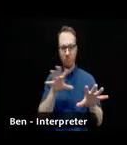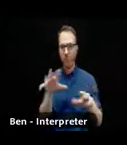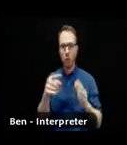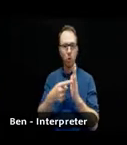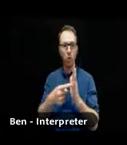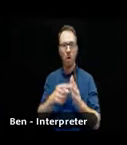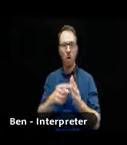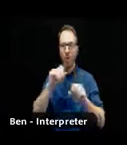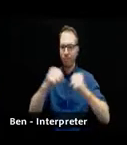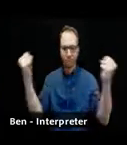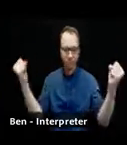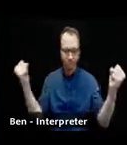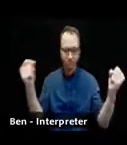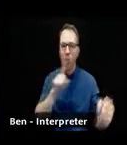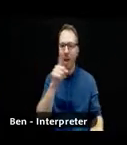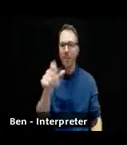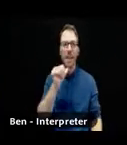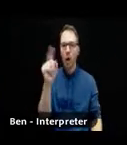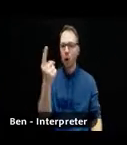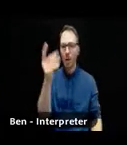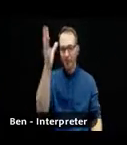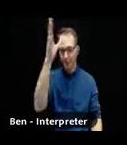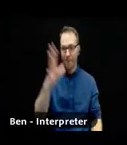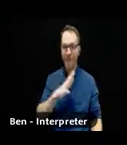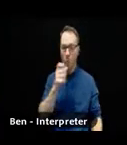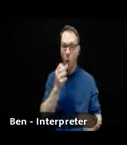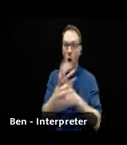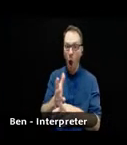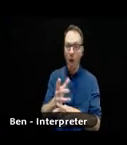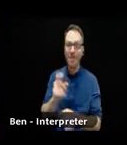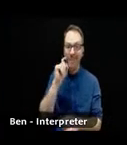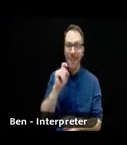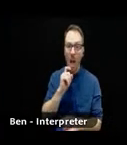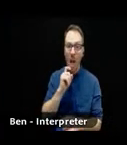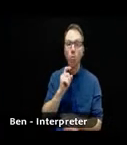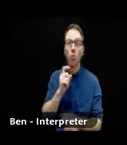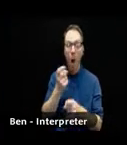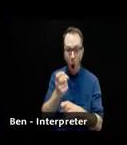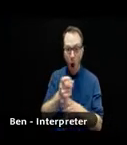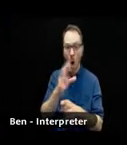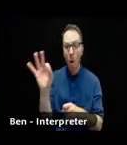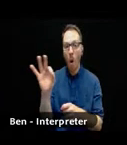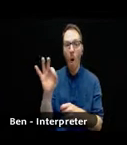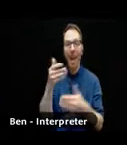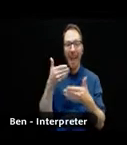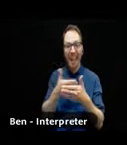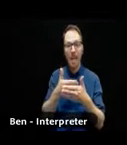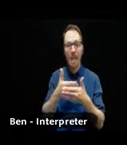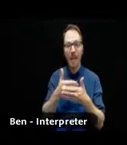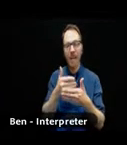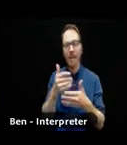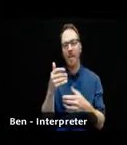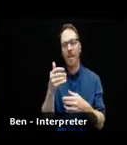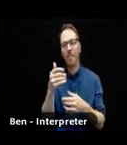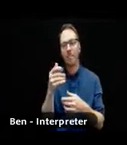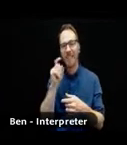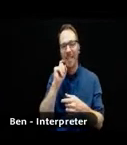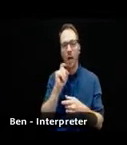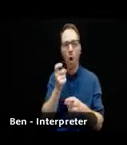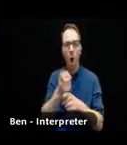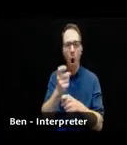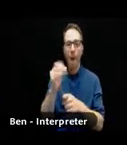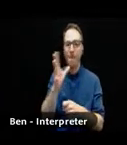the reality that it is not just men who cause sexual harm or intimate partner violence, right? And that there are mothers and women admitting to sexual harm